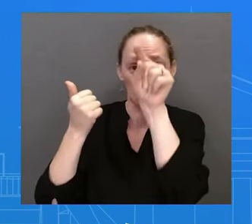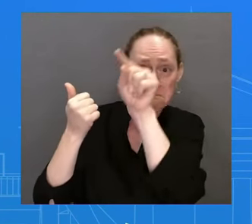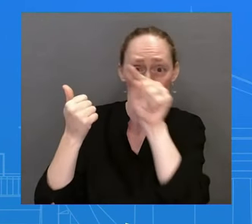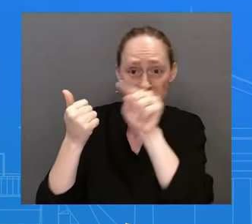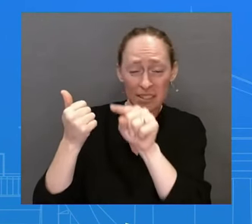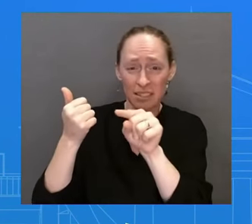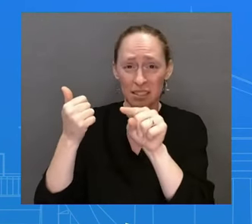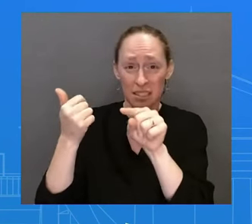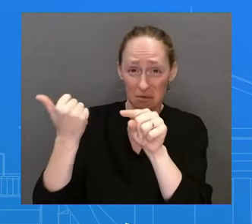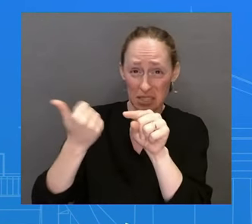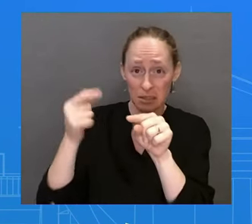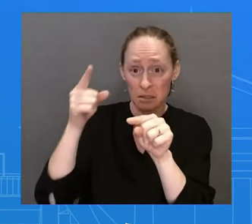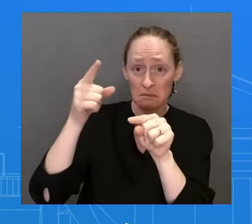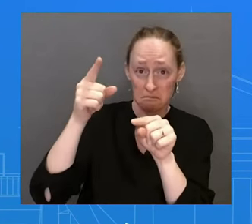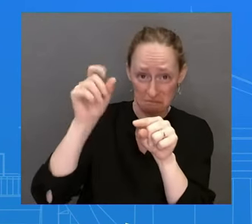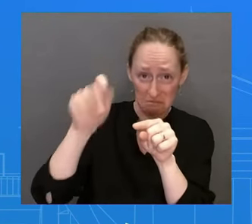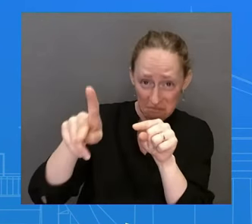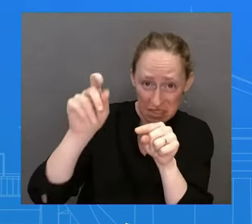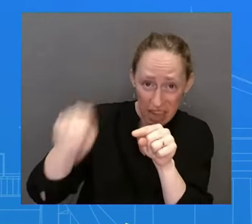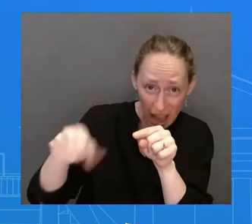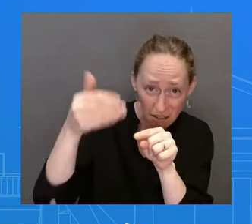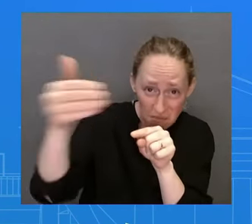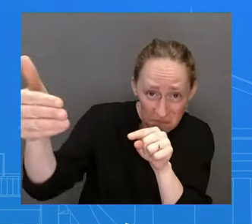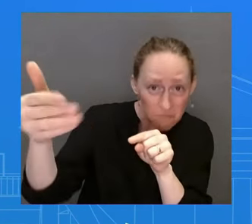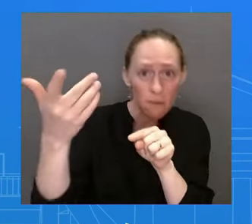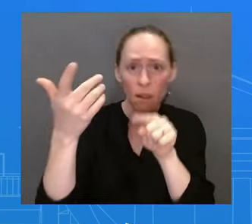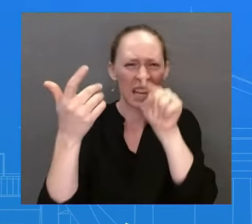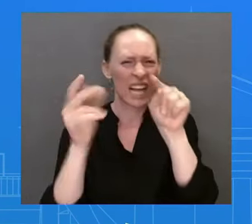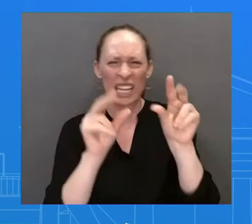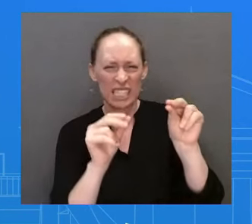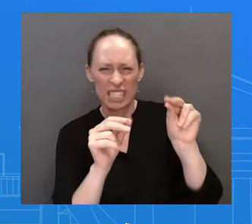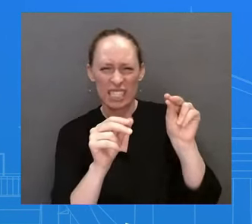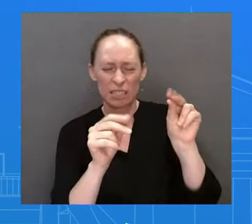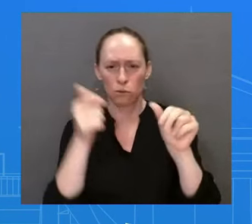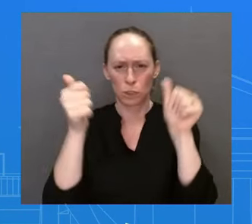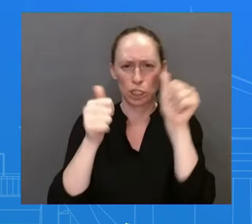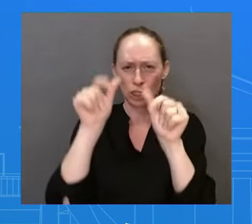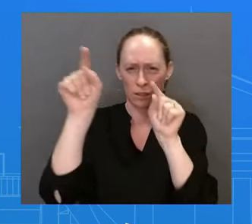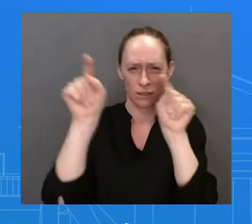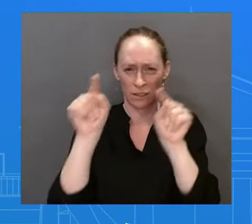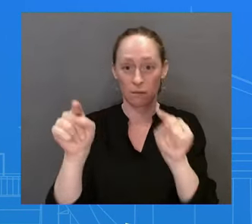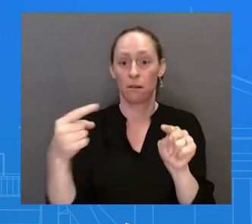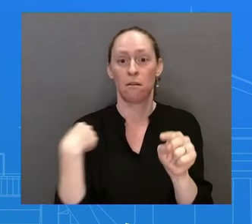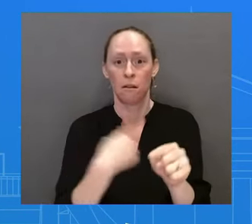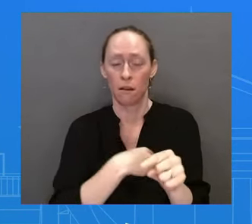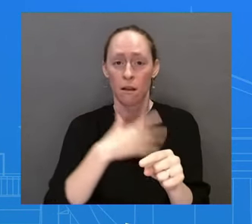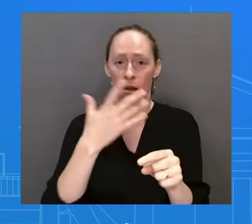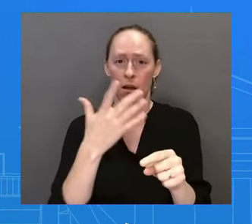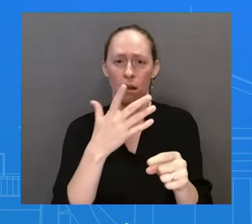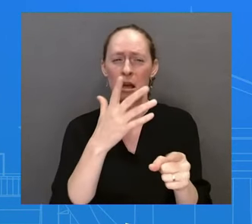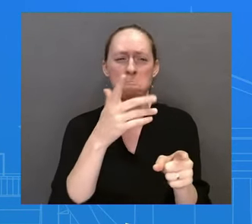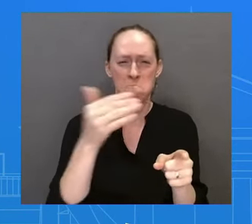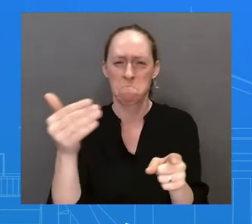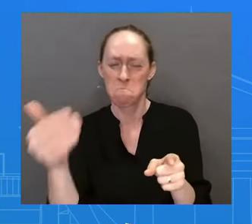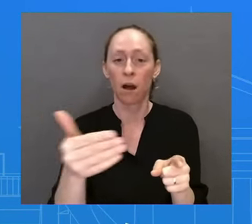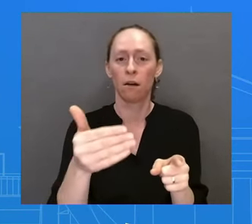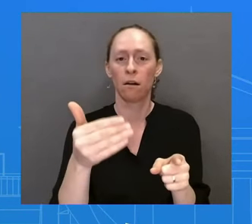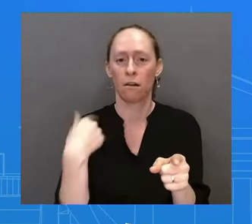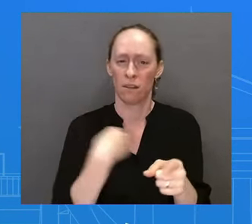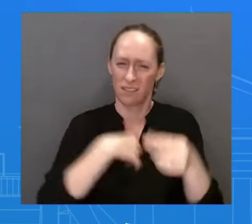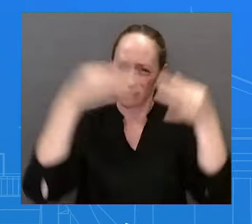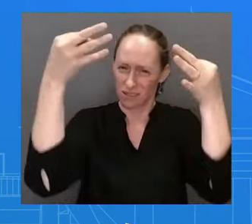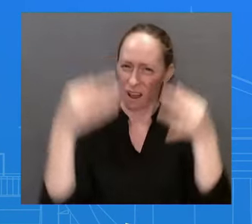have been, given the nature of this information. Sadly, not everybody seems to take it as seriously as